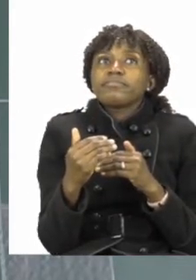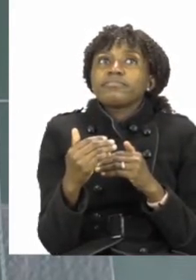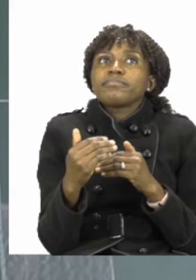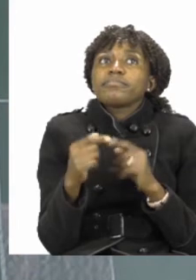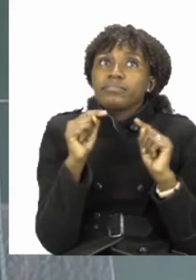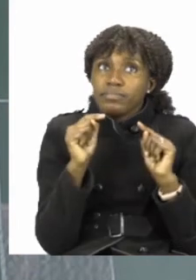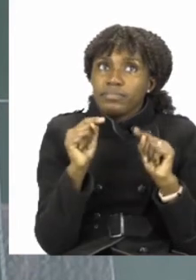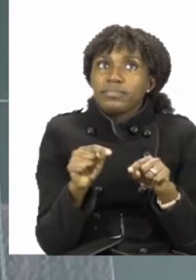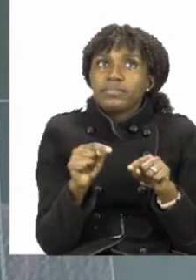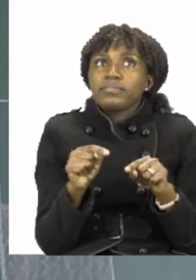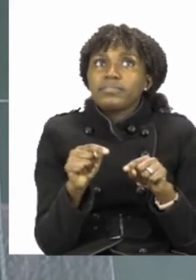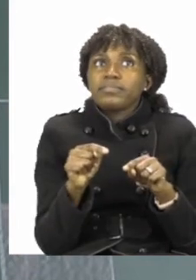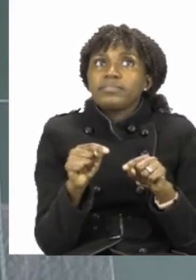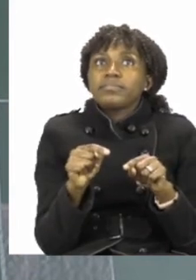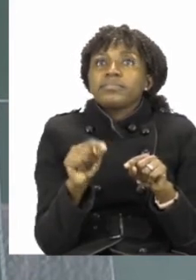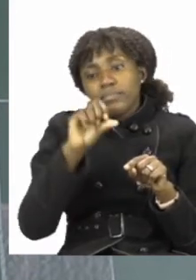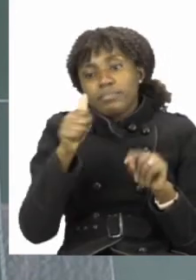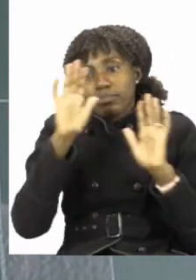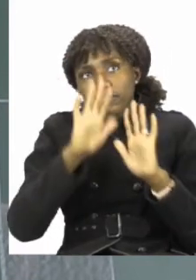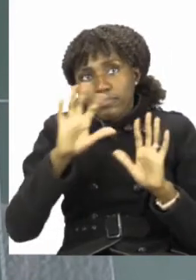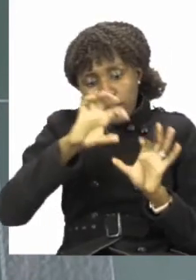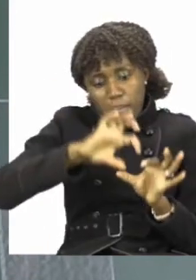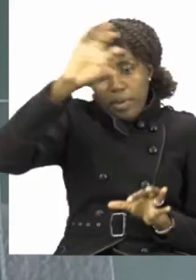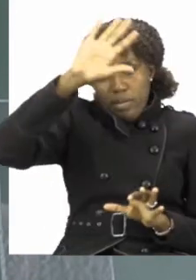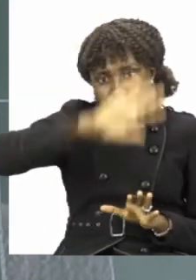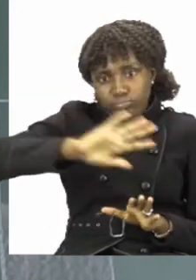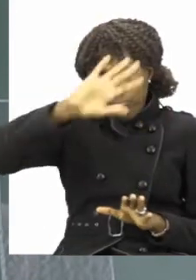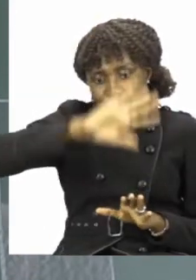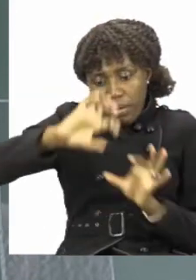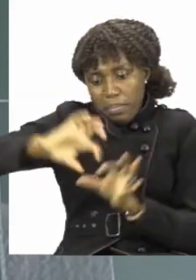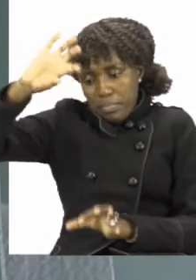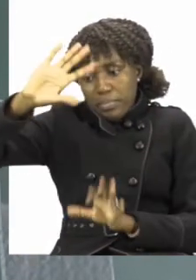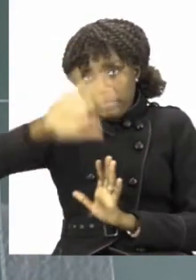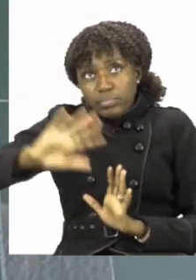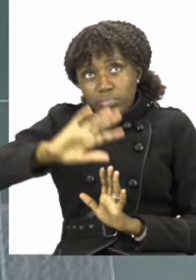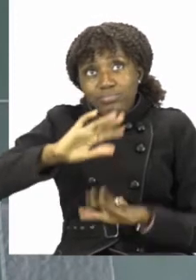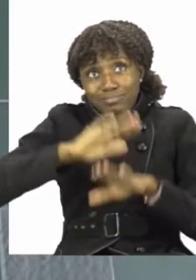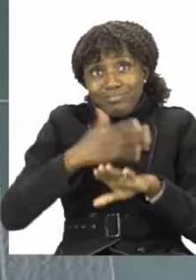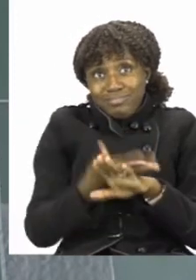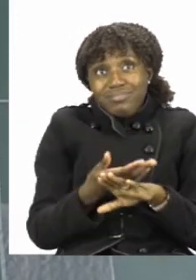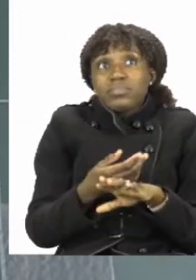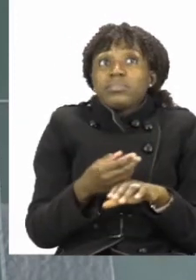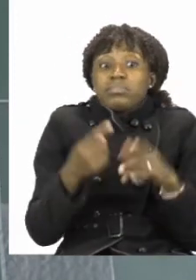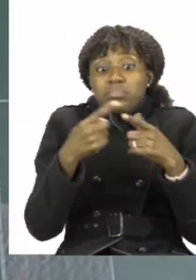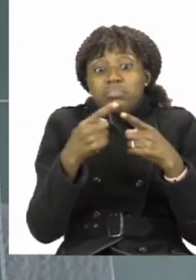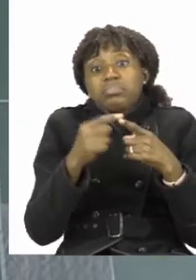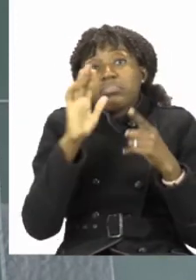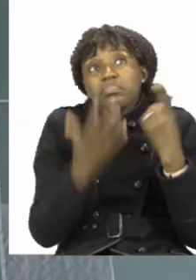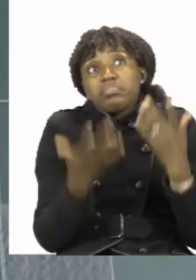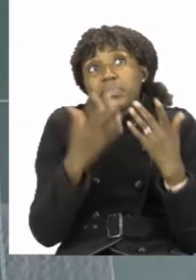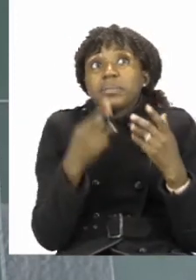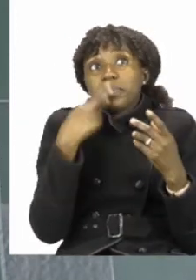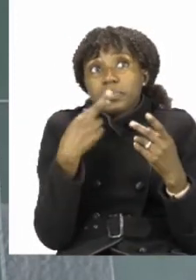now time to take a different color for each one. If you're going to use red for your roses, then you look